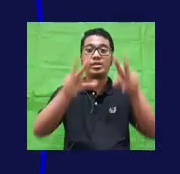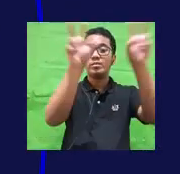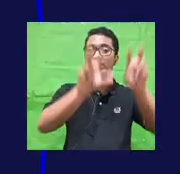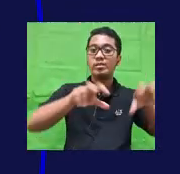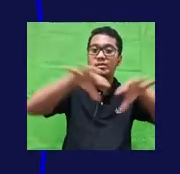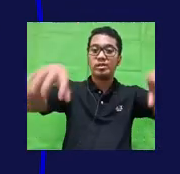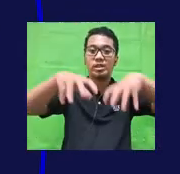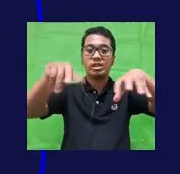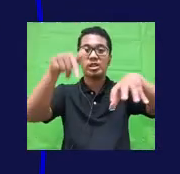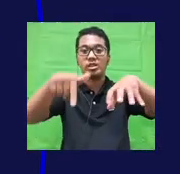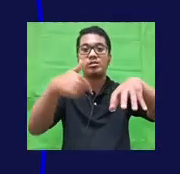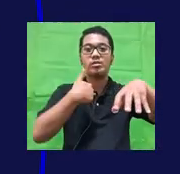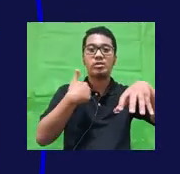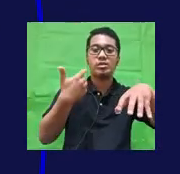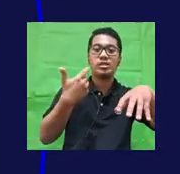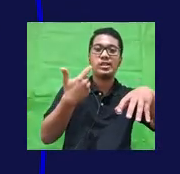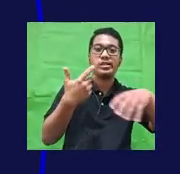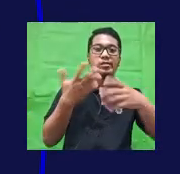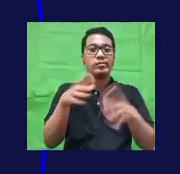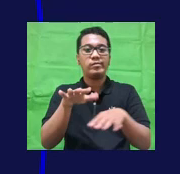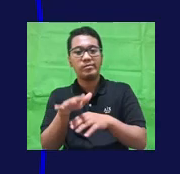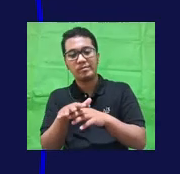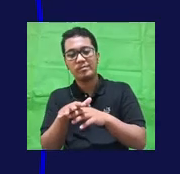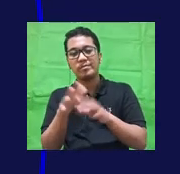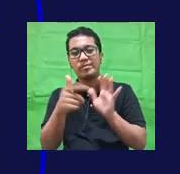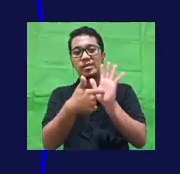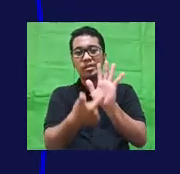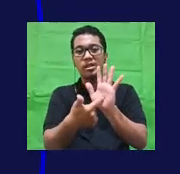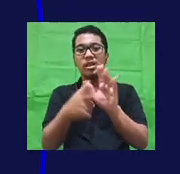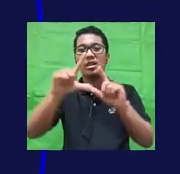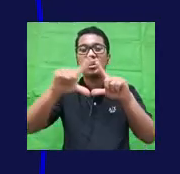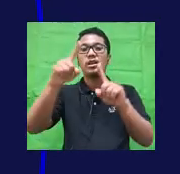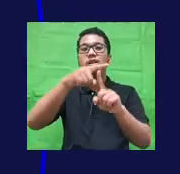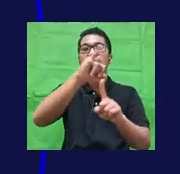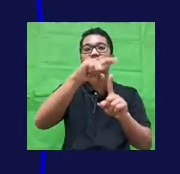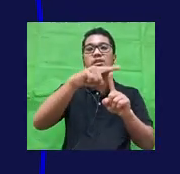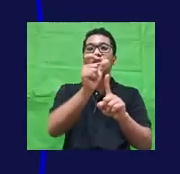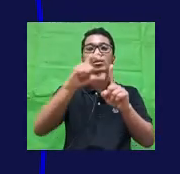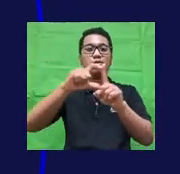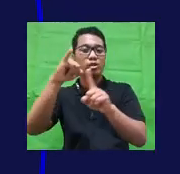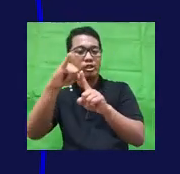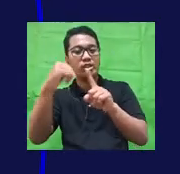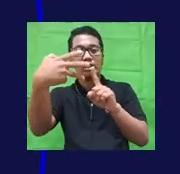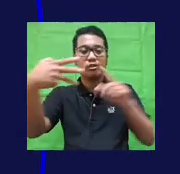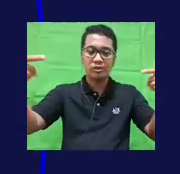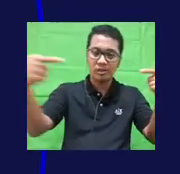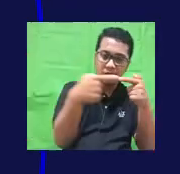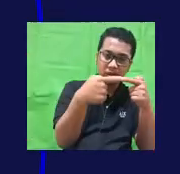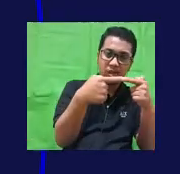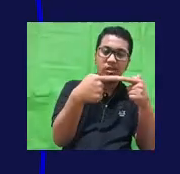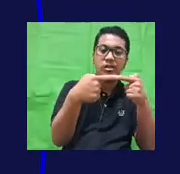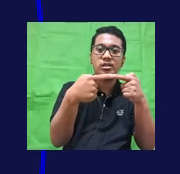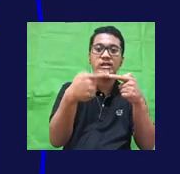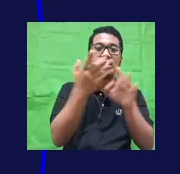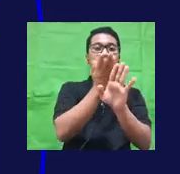line. It's representing the latitude that connects where my parents, they were born, the region they were